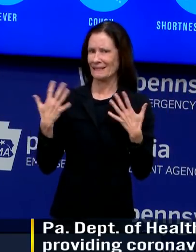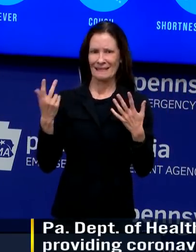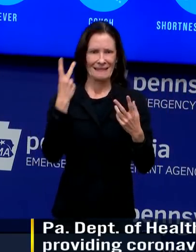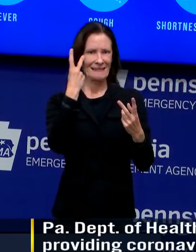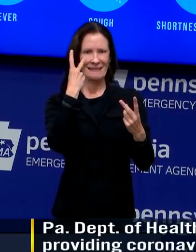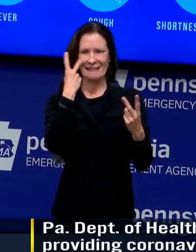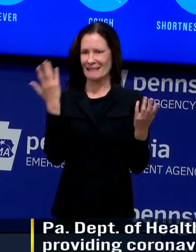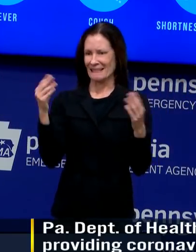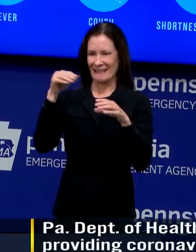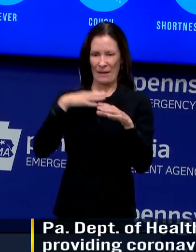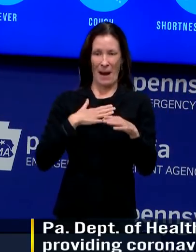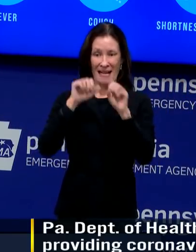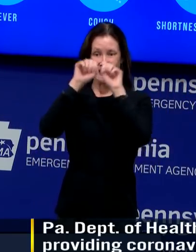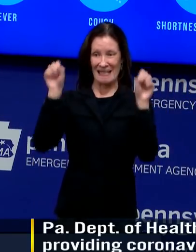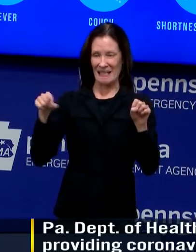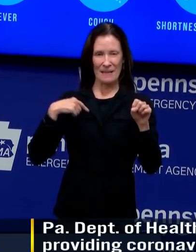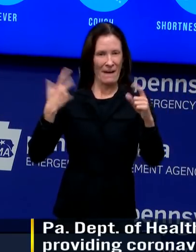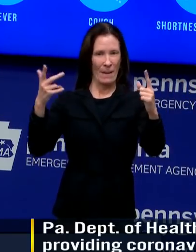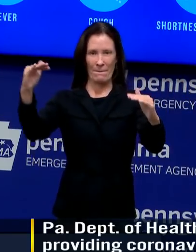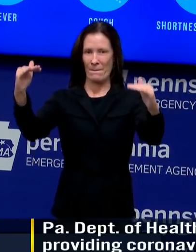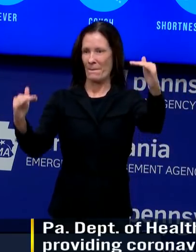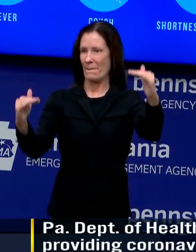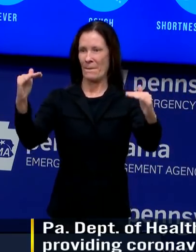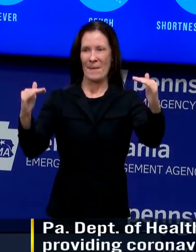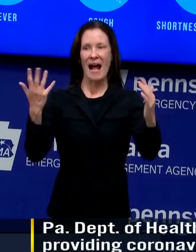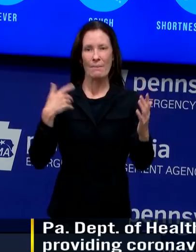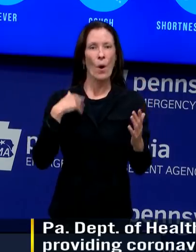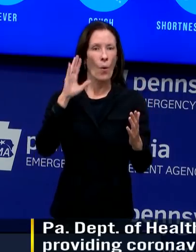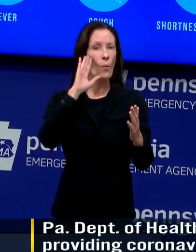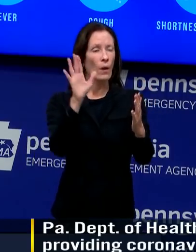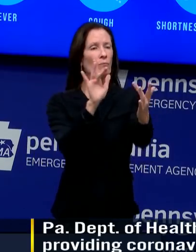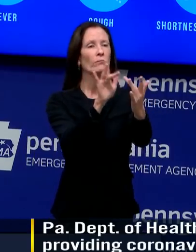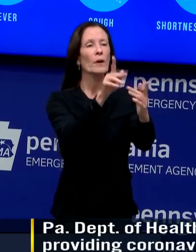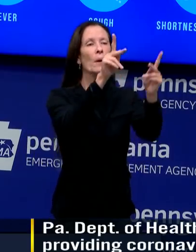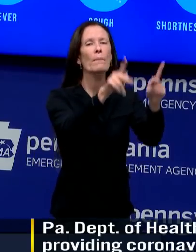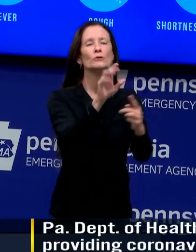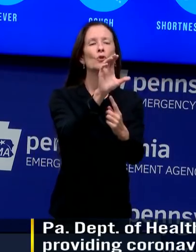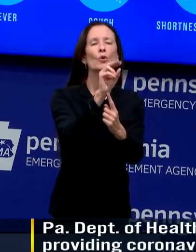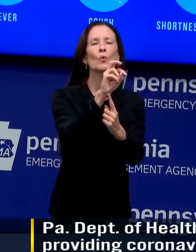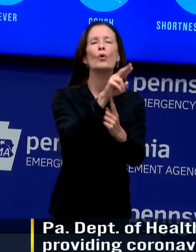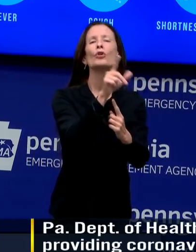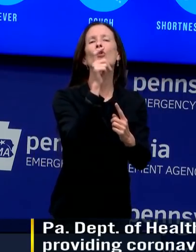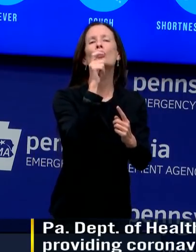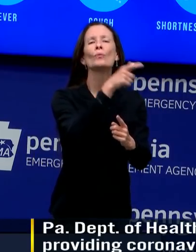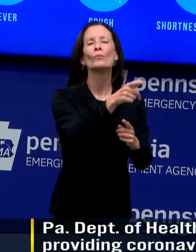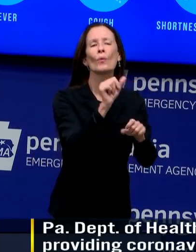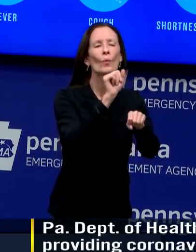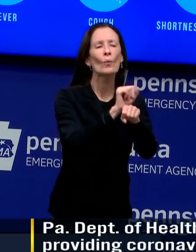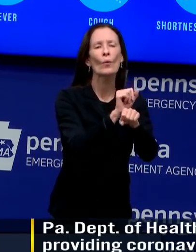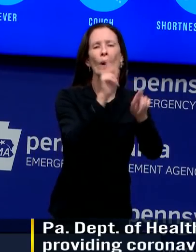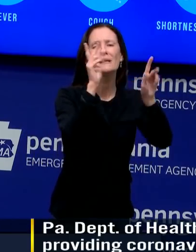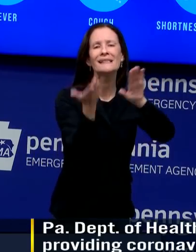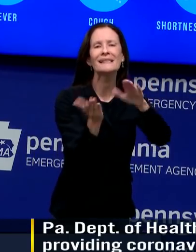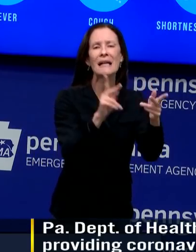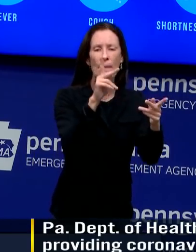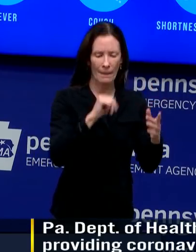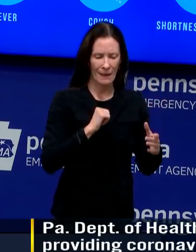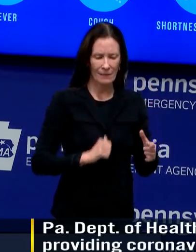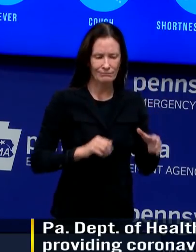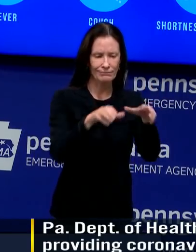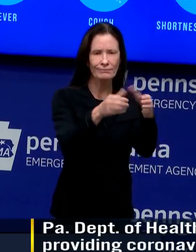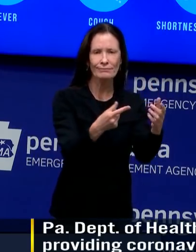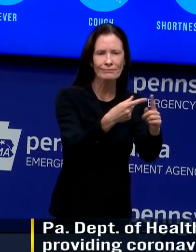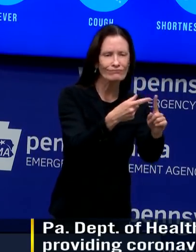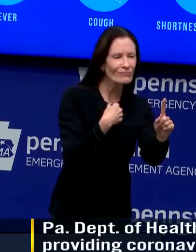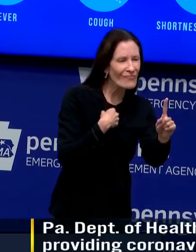systems. And I plan to reach out to the coroners to listen to their concerns, to the coroners' guidance that we put out, and try to strike